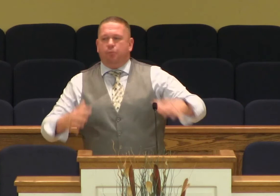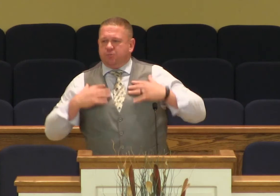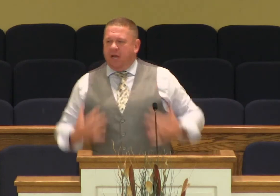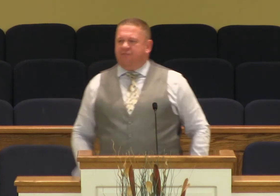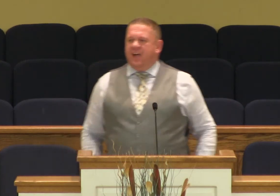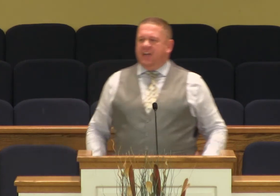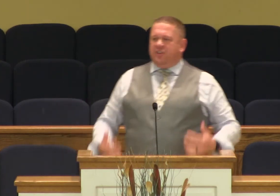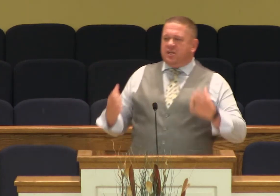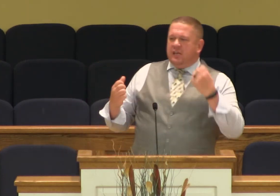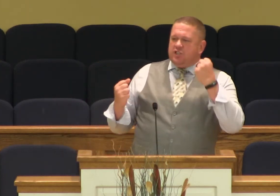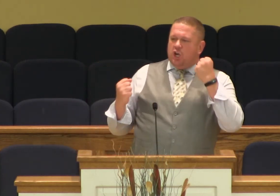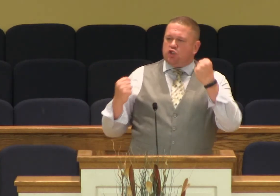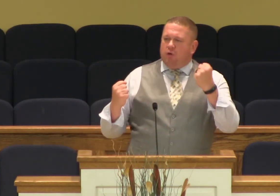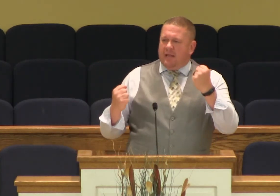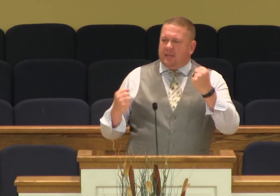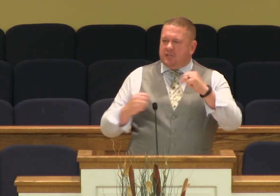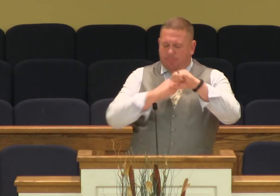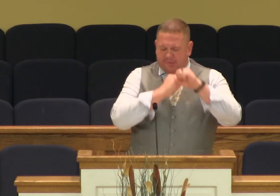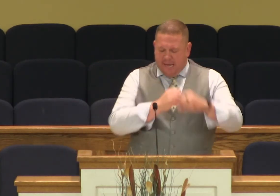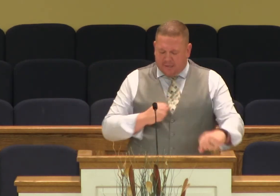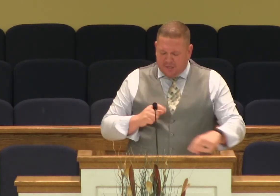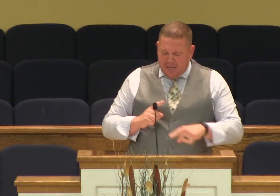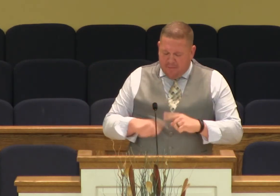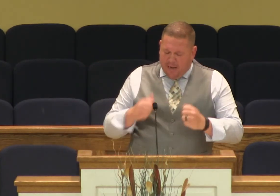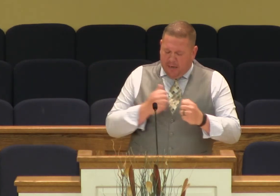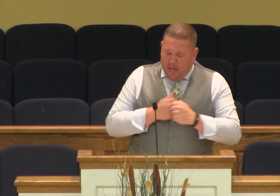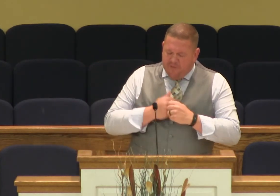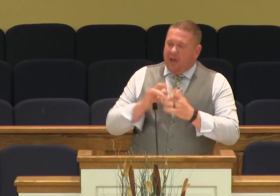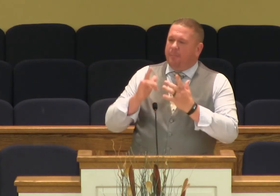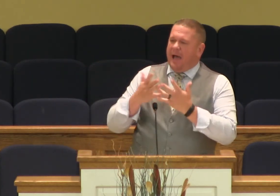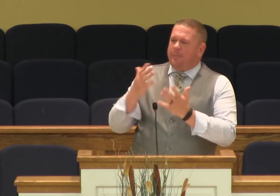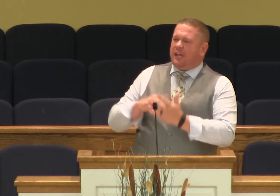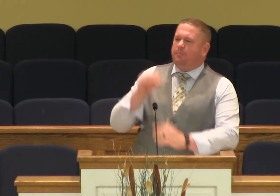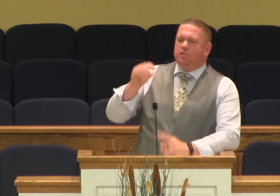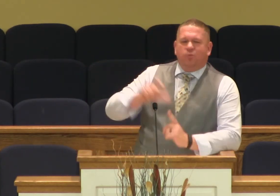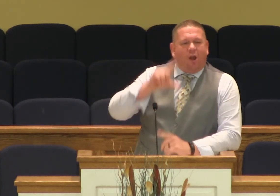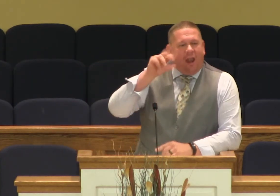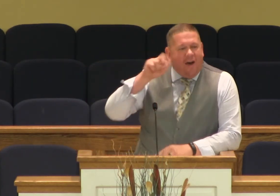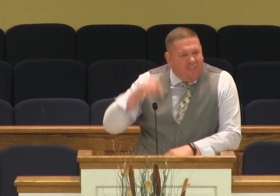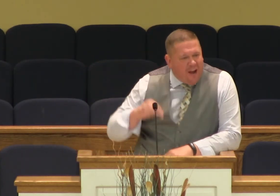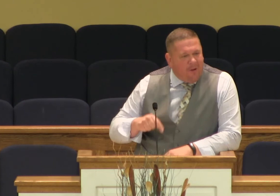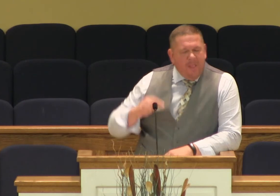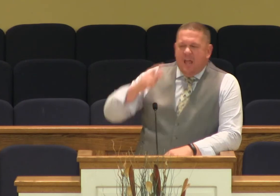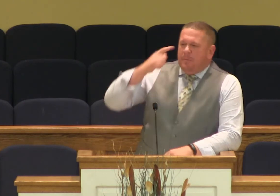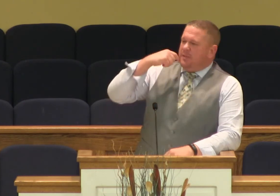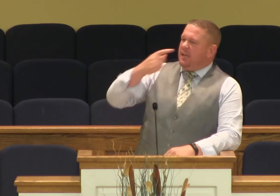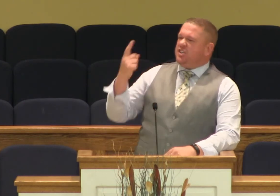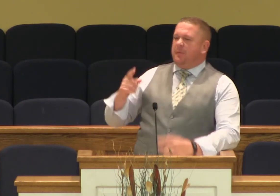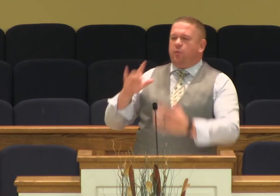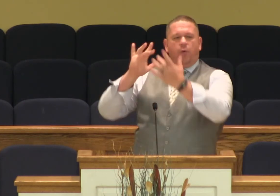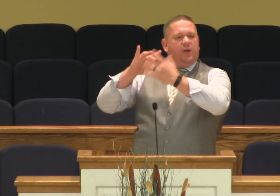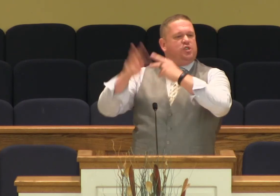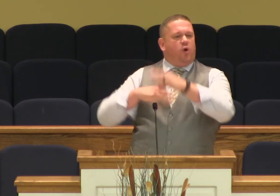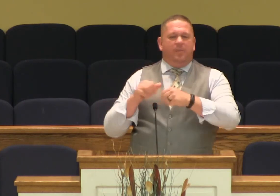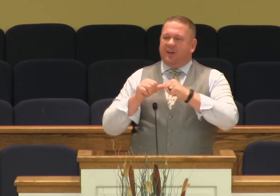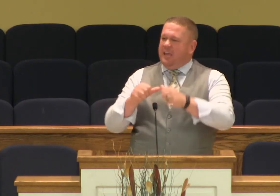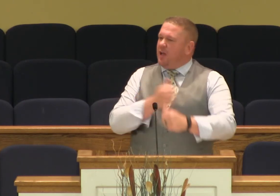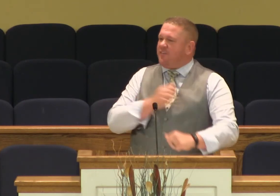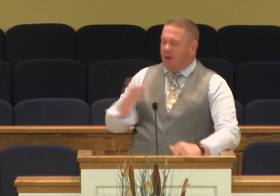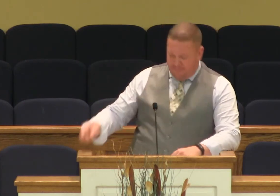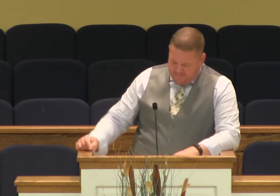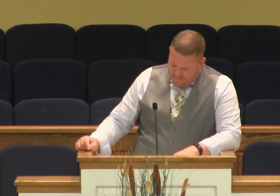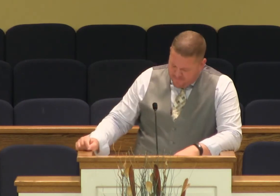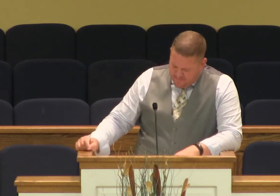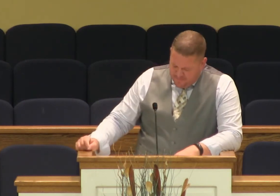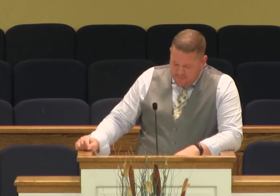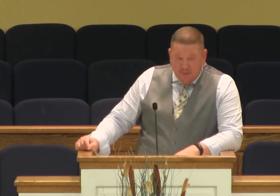The breastplate of faith is our strength. It's going to protect us. But I love how the Bible again puts the word love in there. But can I tell you something? If we want to reach this world, we better keep loving